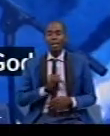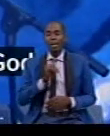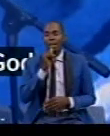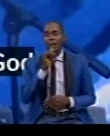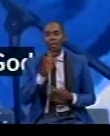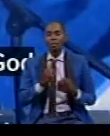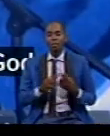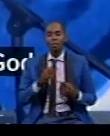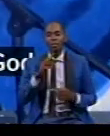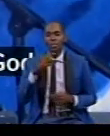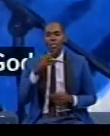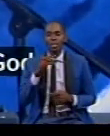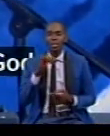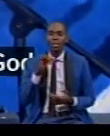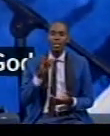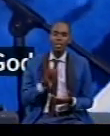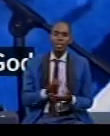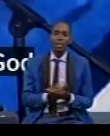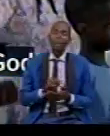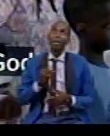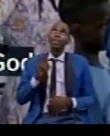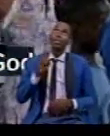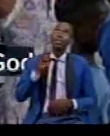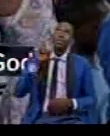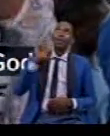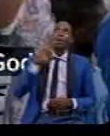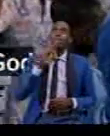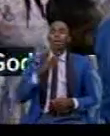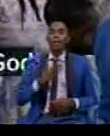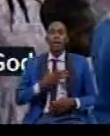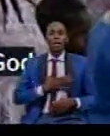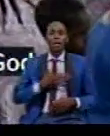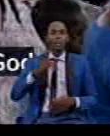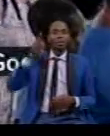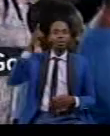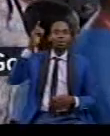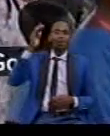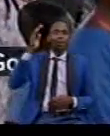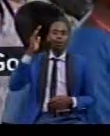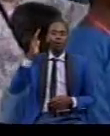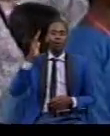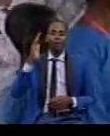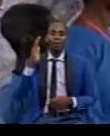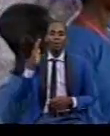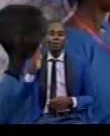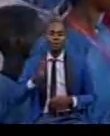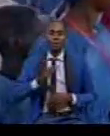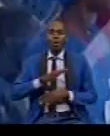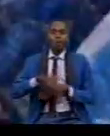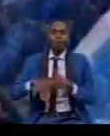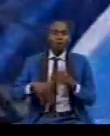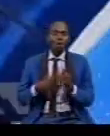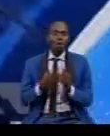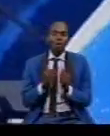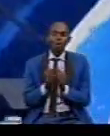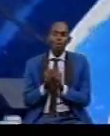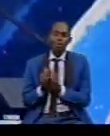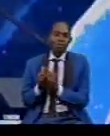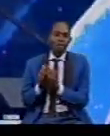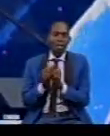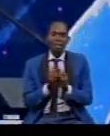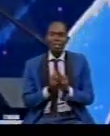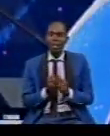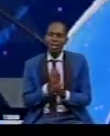over every problem. He reigns over principalities and power. He